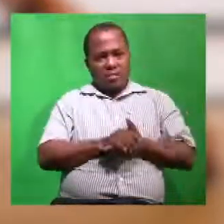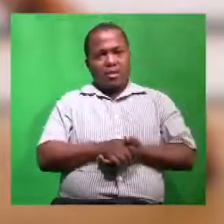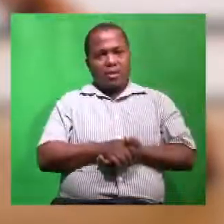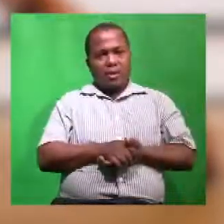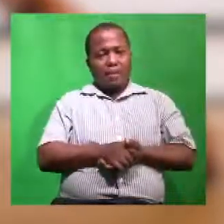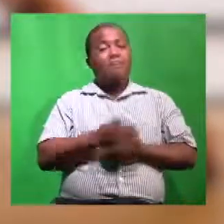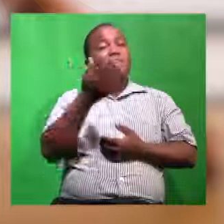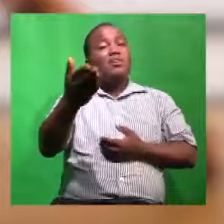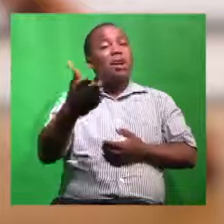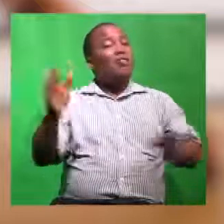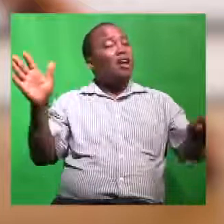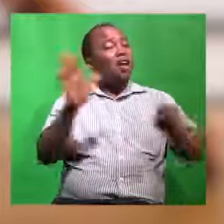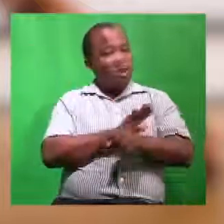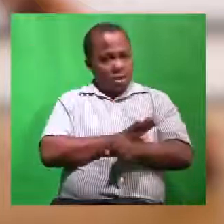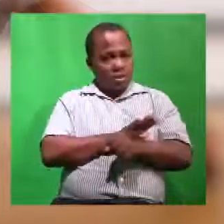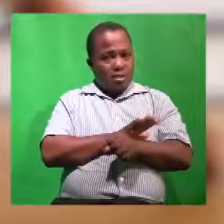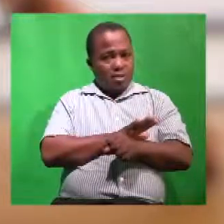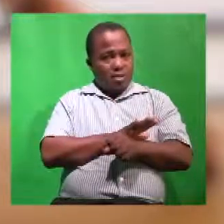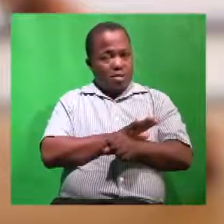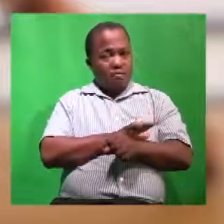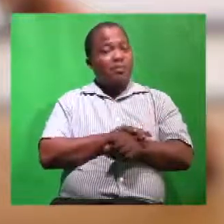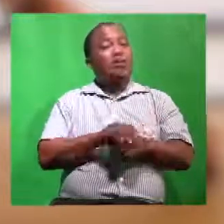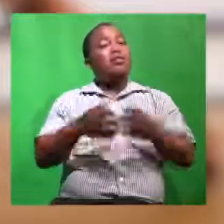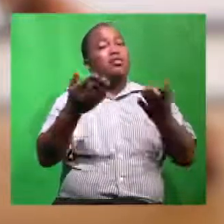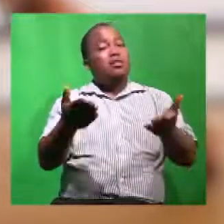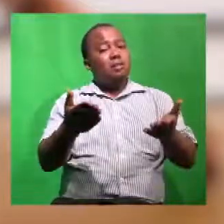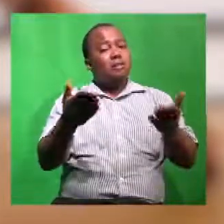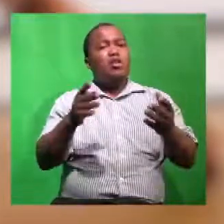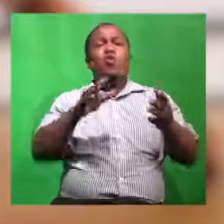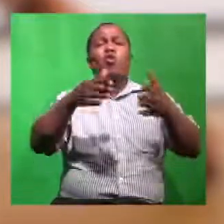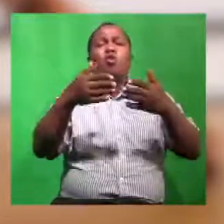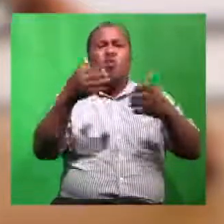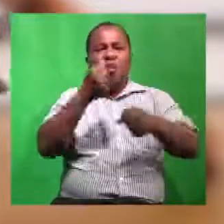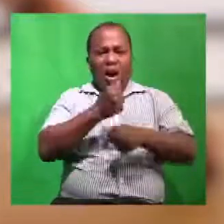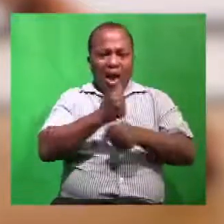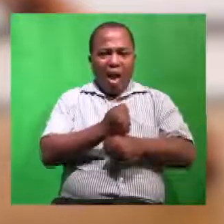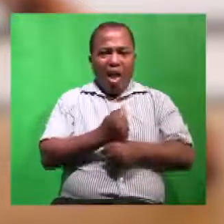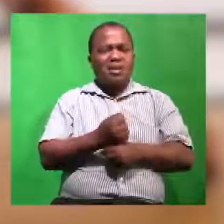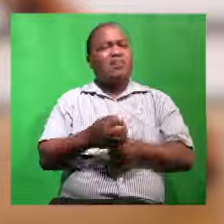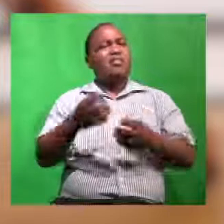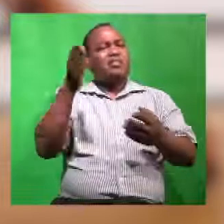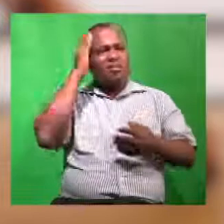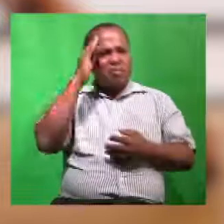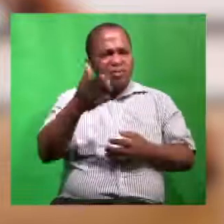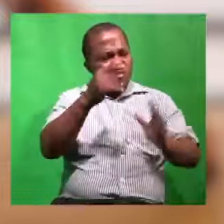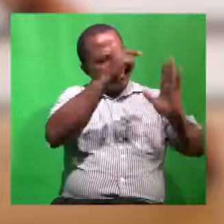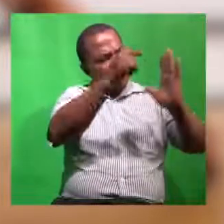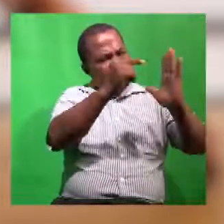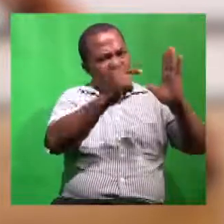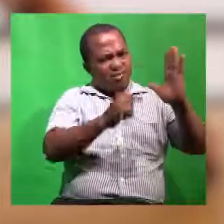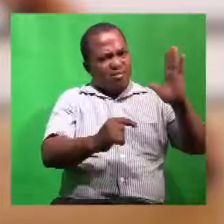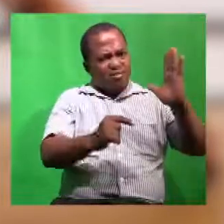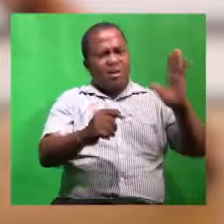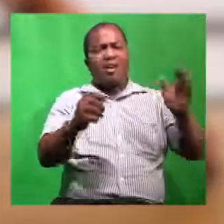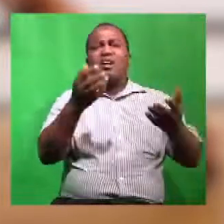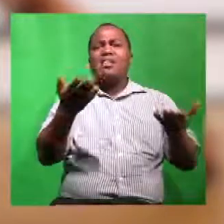student, you heard a lot. You are still silenced to hear what I'm talking about. What important thing do we learn? Can you mention what